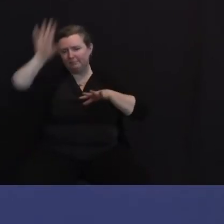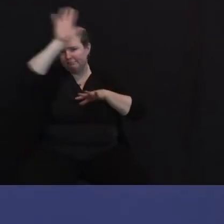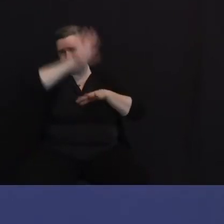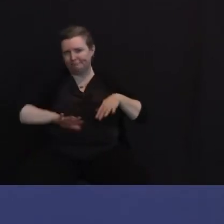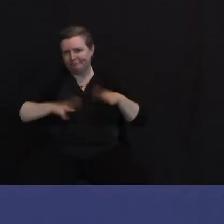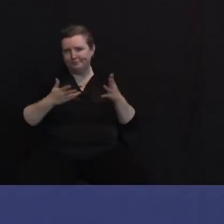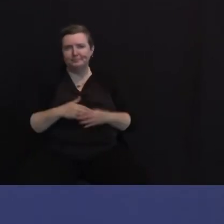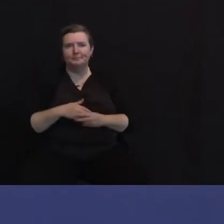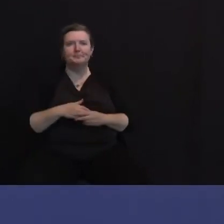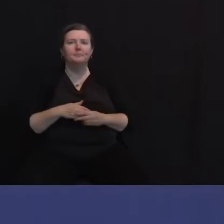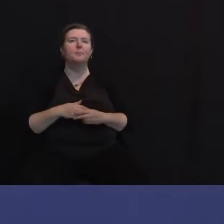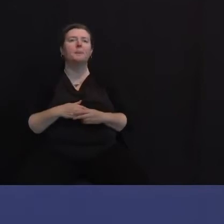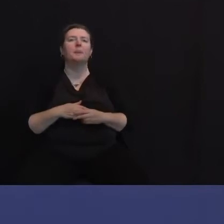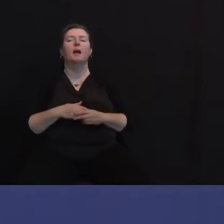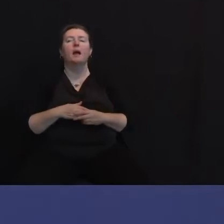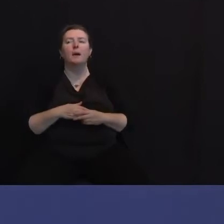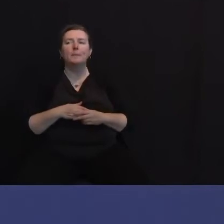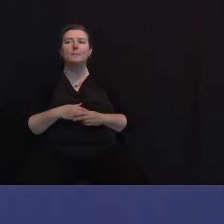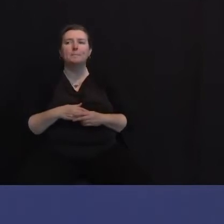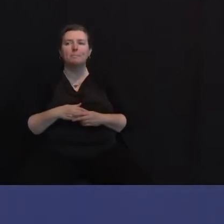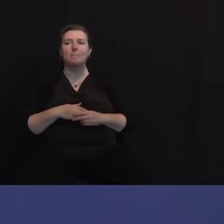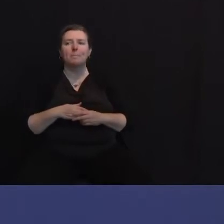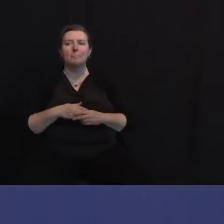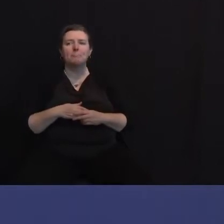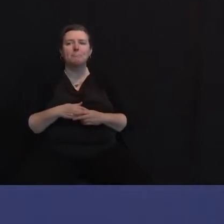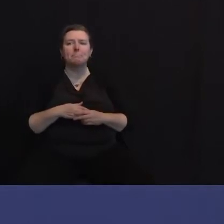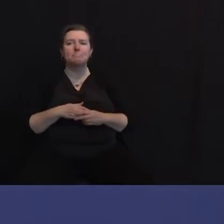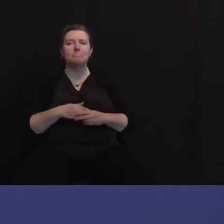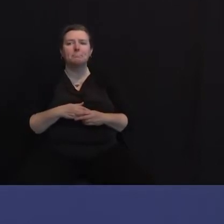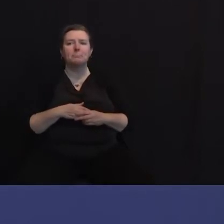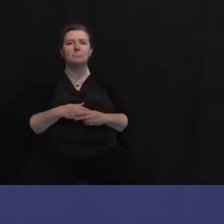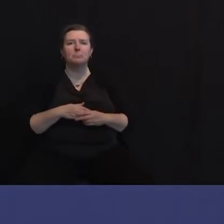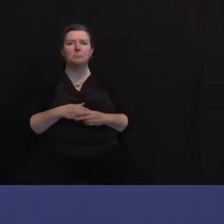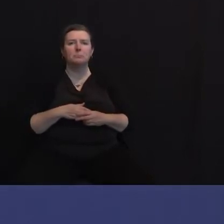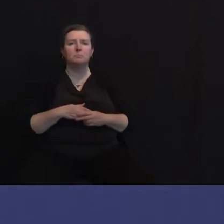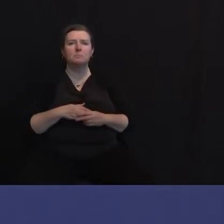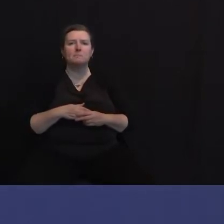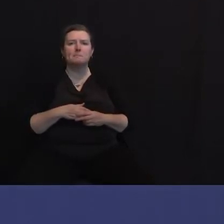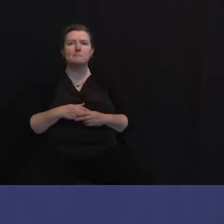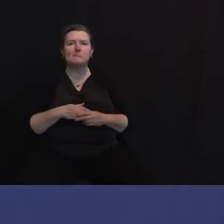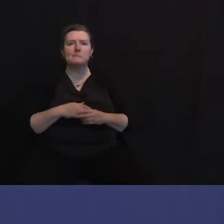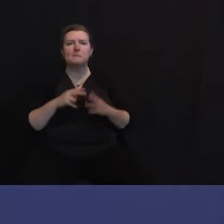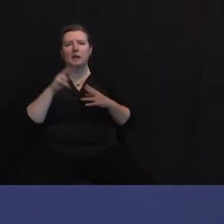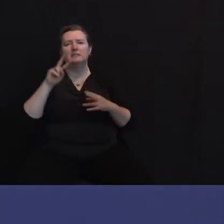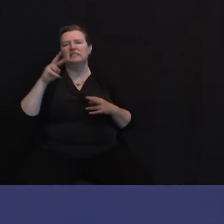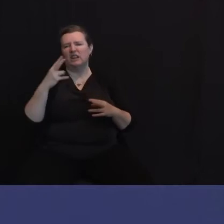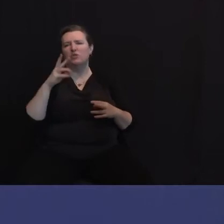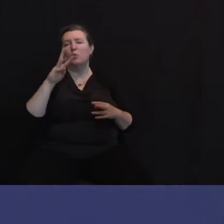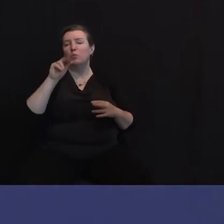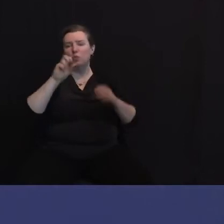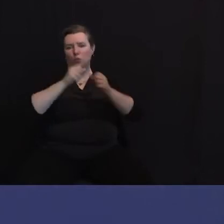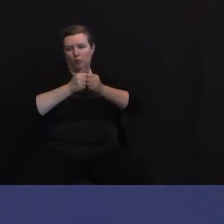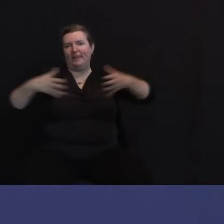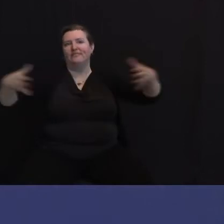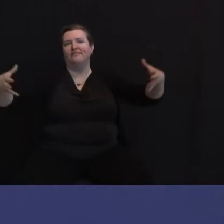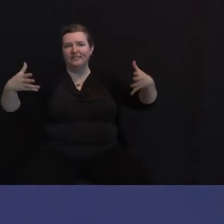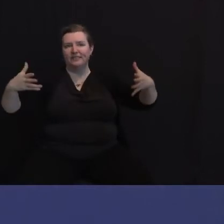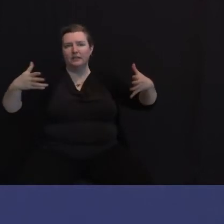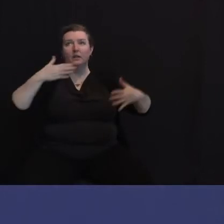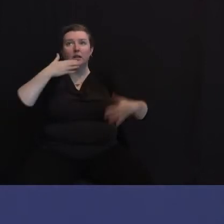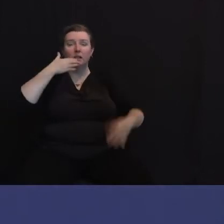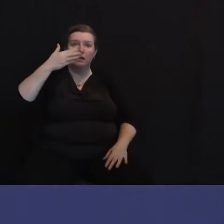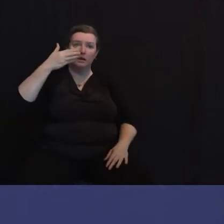we're up against it. There's no question we're in the throes of this second wave. But we're not, thank God, and I hope we don't have to come back and eat